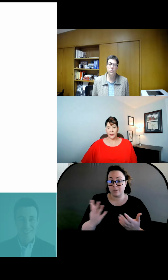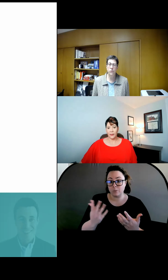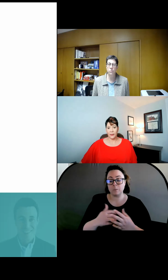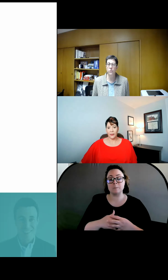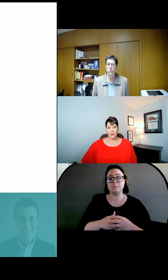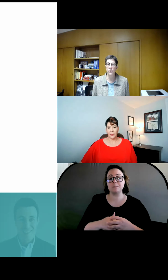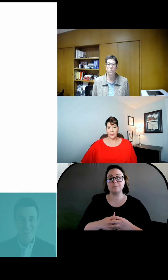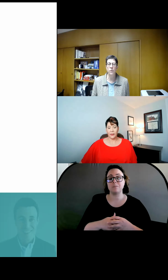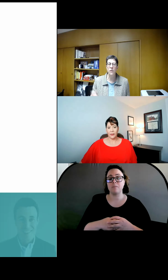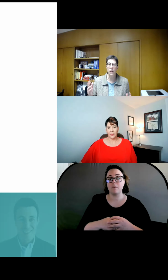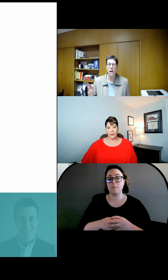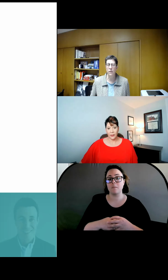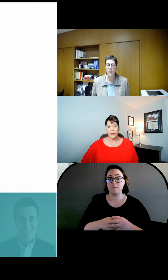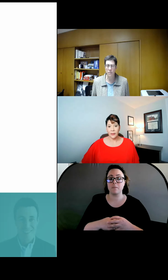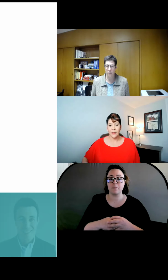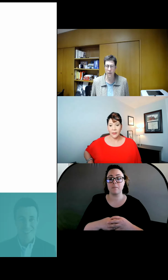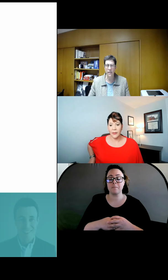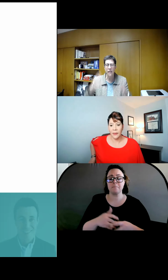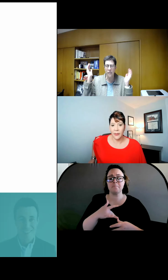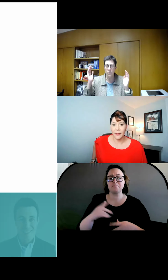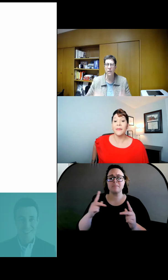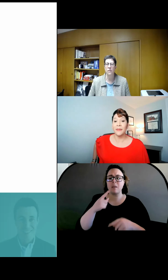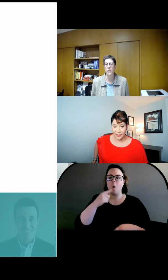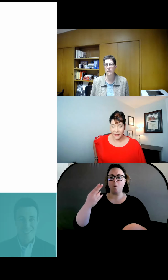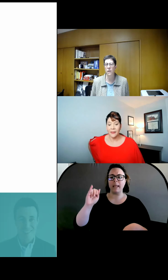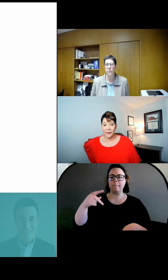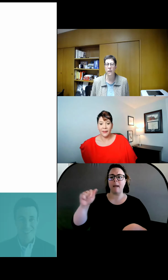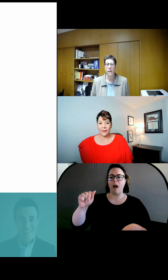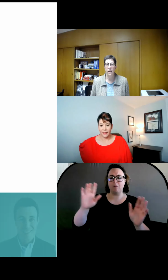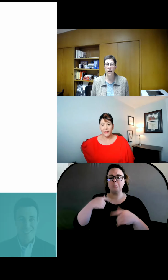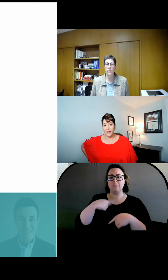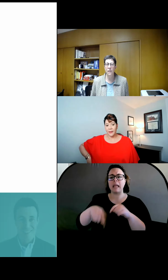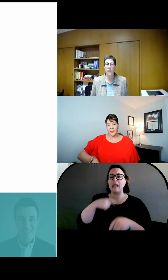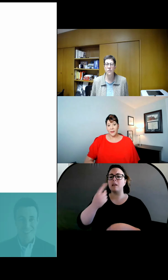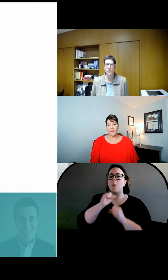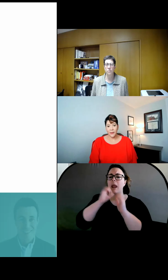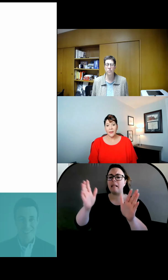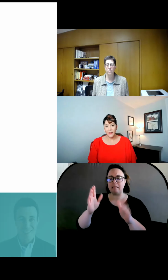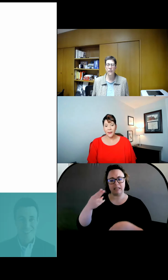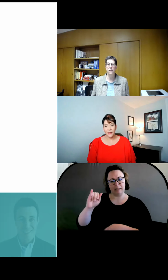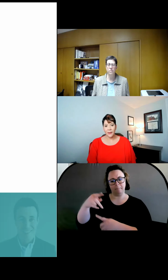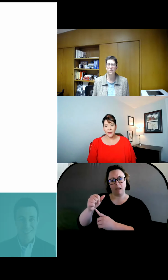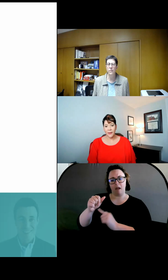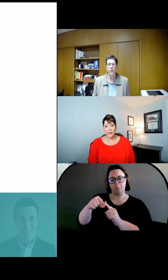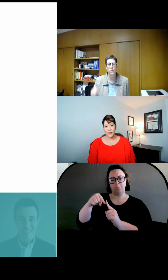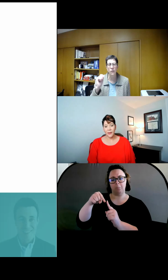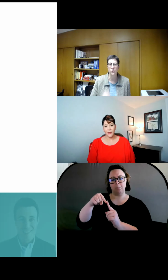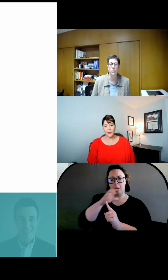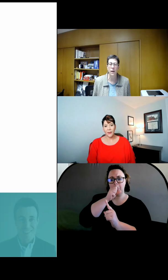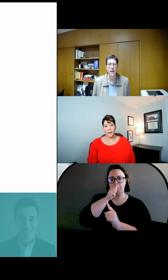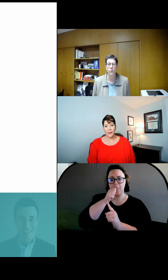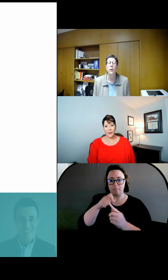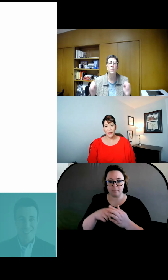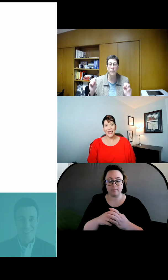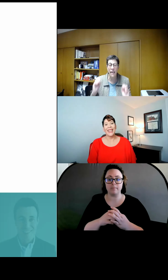try and push through, people often claim HIPAA. We can't tell you anything because of HIPAA. And oftentimes it's I was about to use